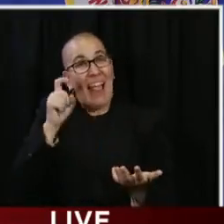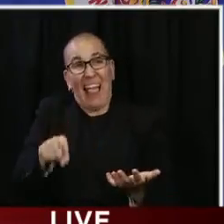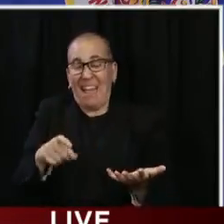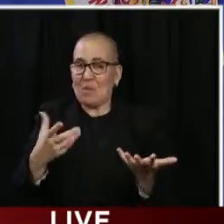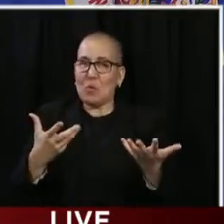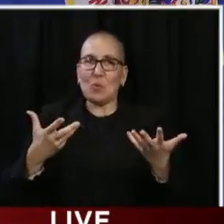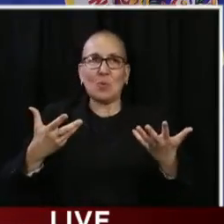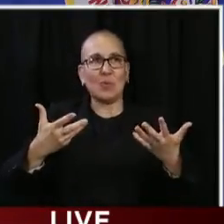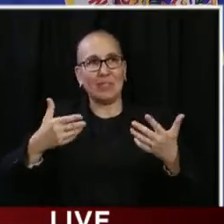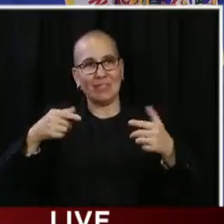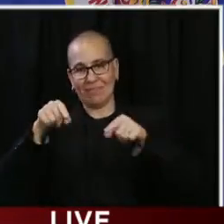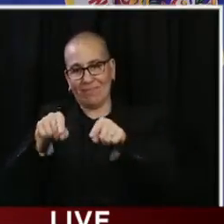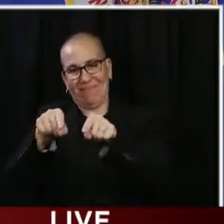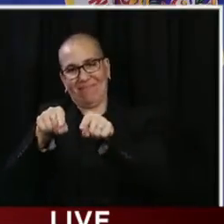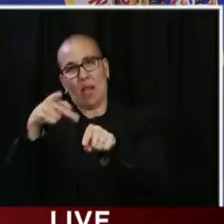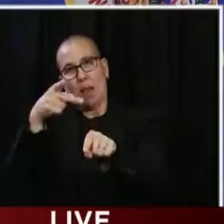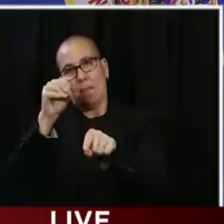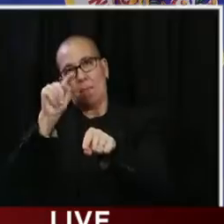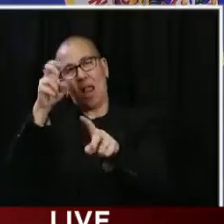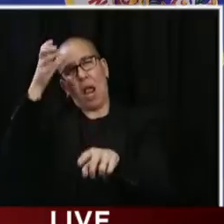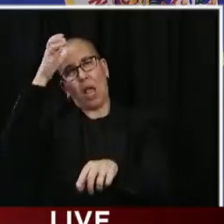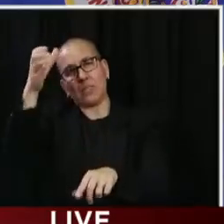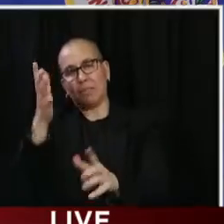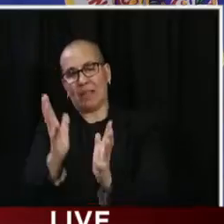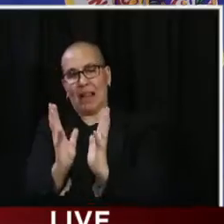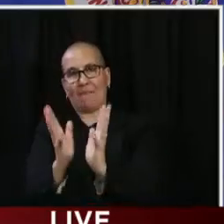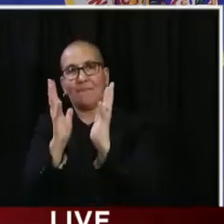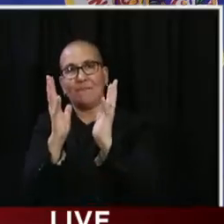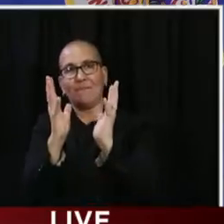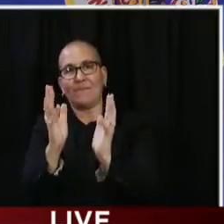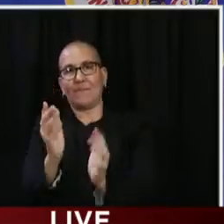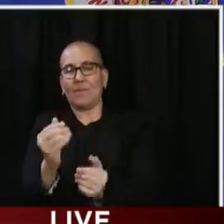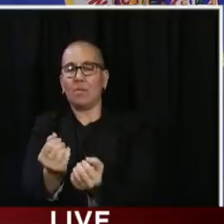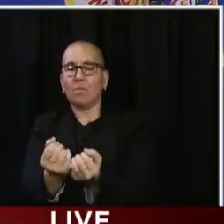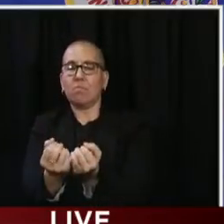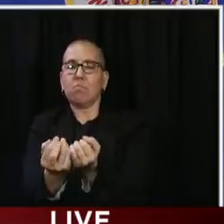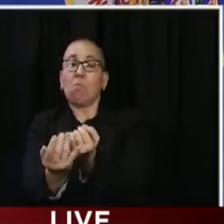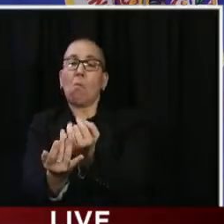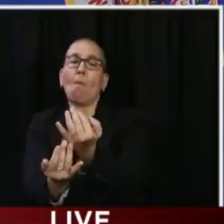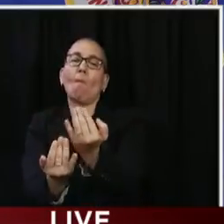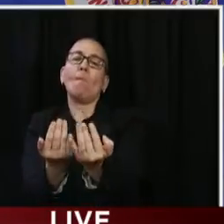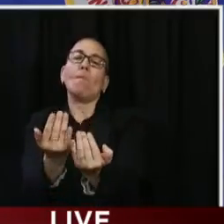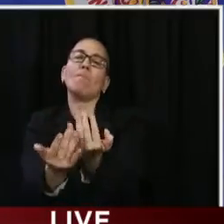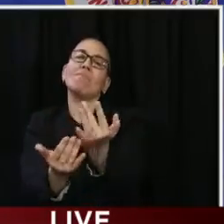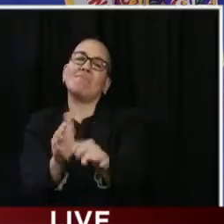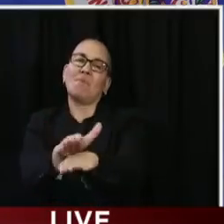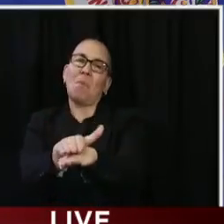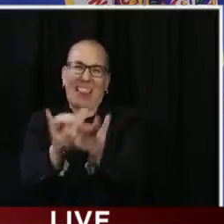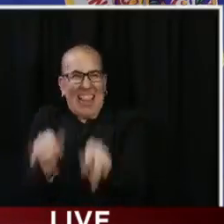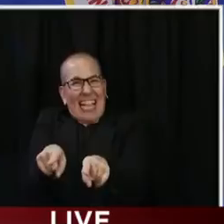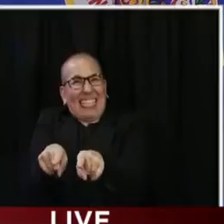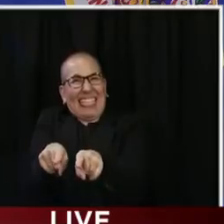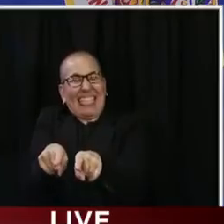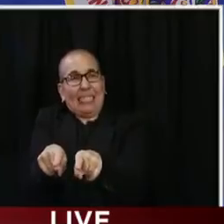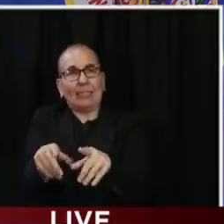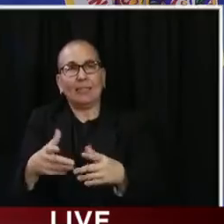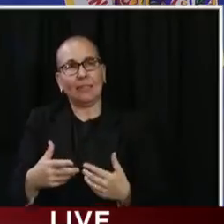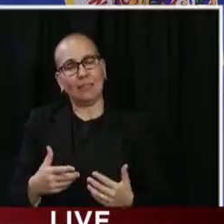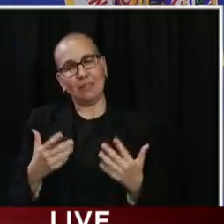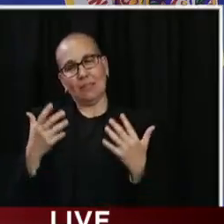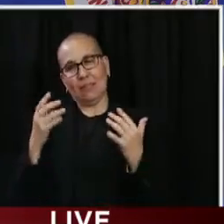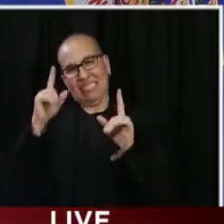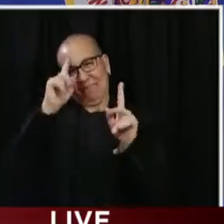that allows you to do as many of the economic things that you can do in a normal life without crossing that line. And today we're here to talk about